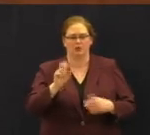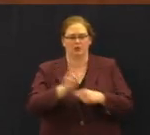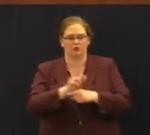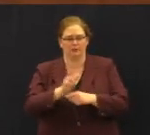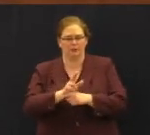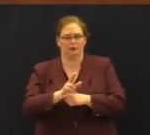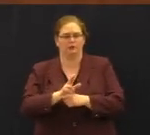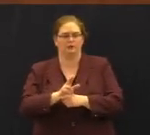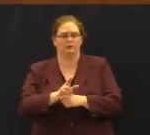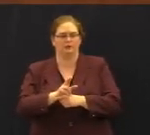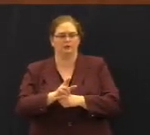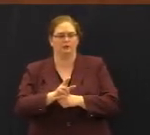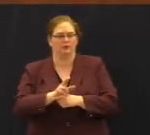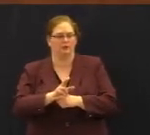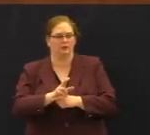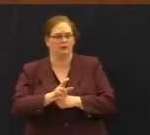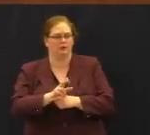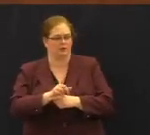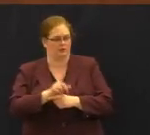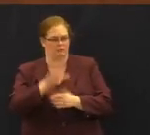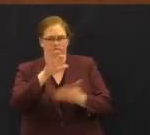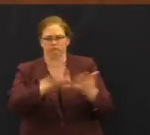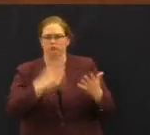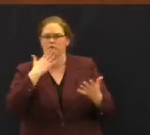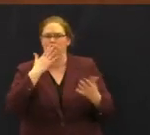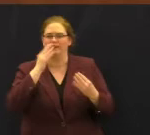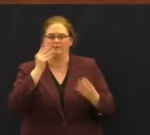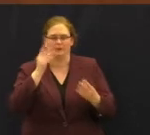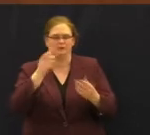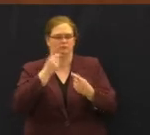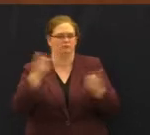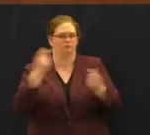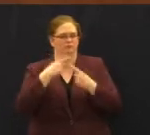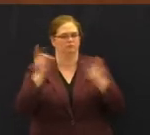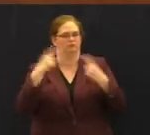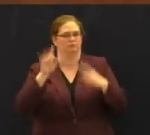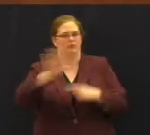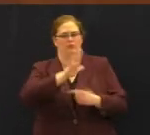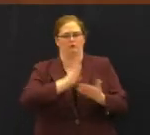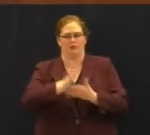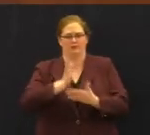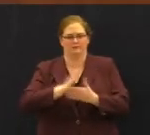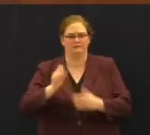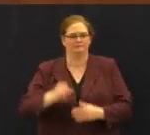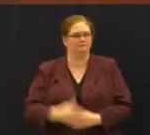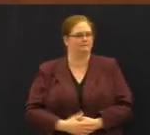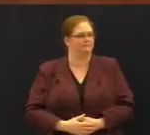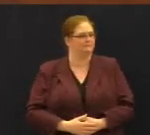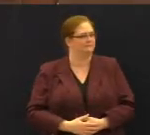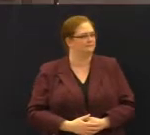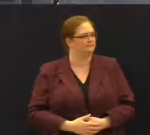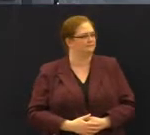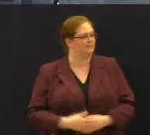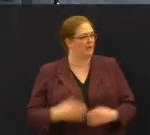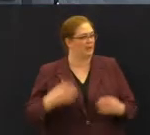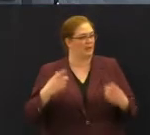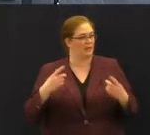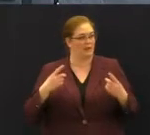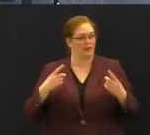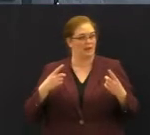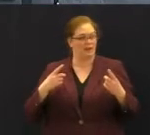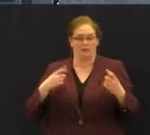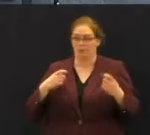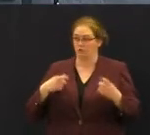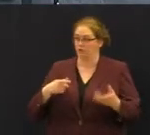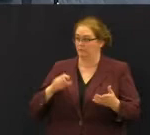@BucksConsumer, which often has really good information letting people know what their rights are. Thank you. Any questions for the solicitor?